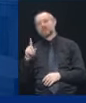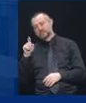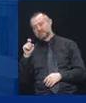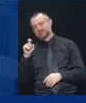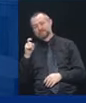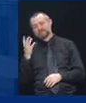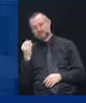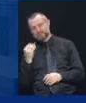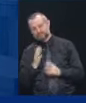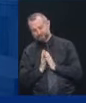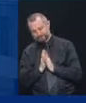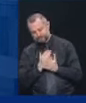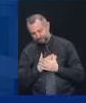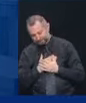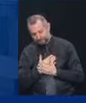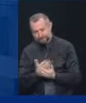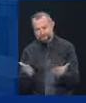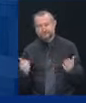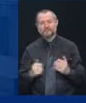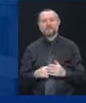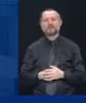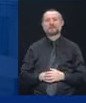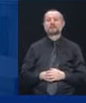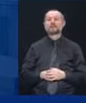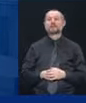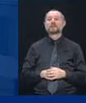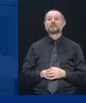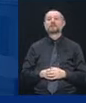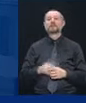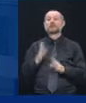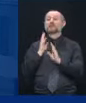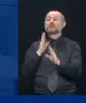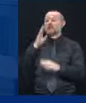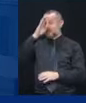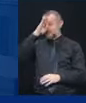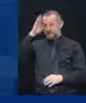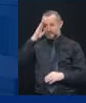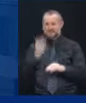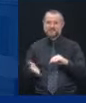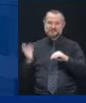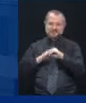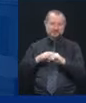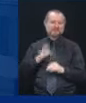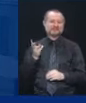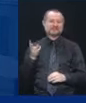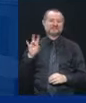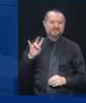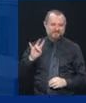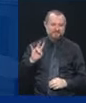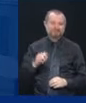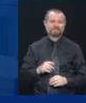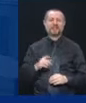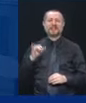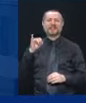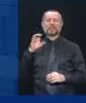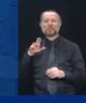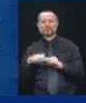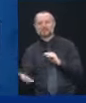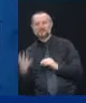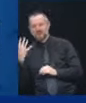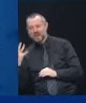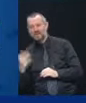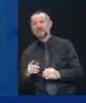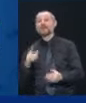no thoughts and prayers. Hospitalizations plus 67. ICU down 5. Intubations